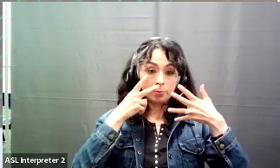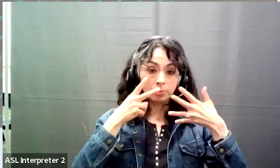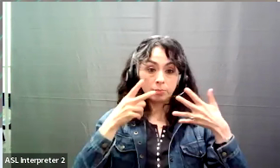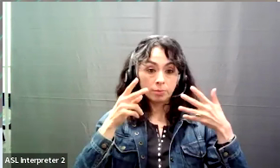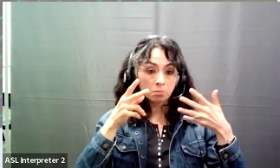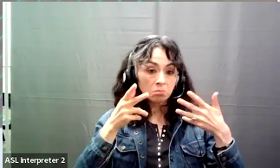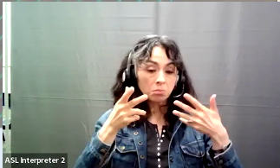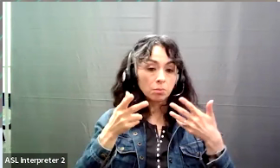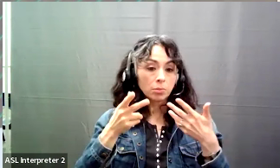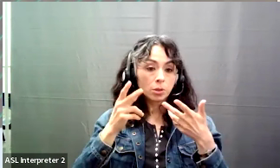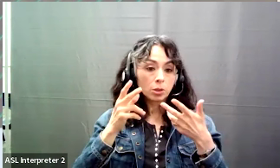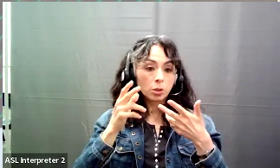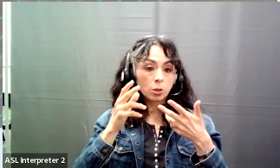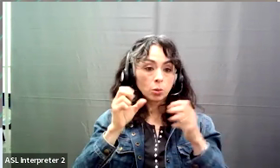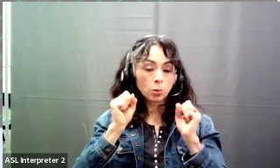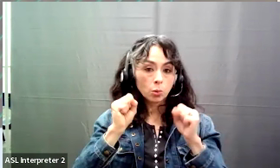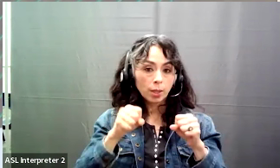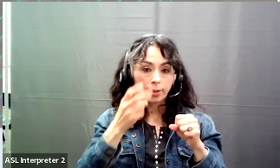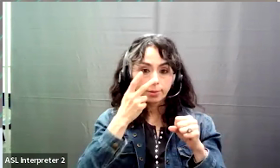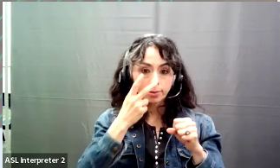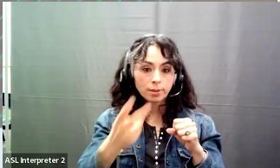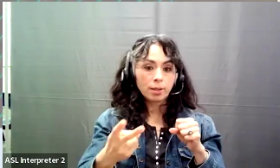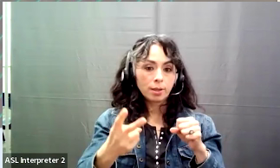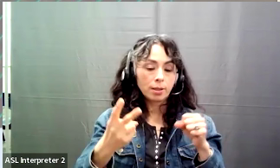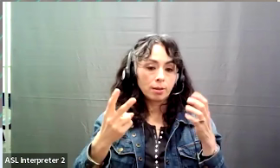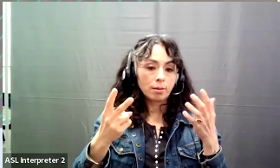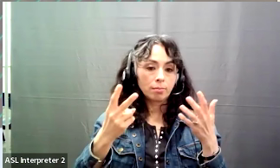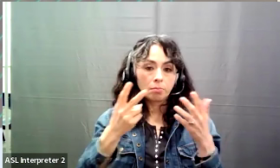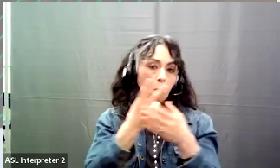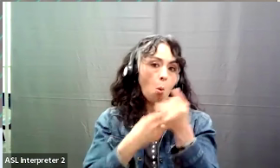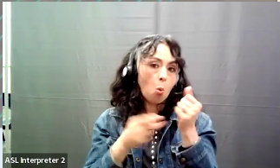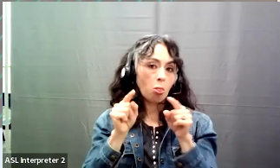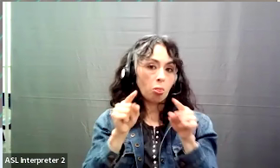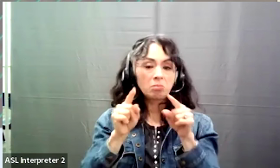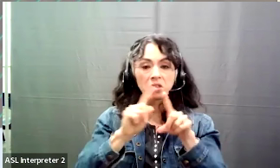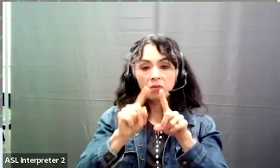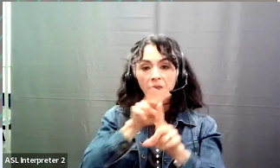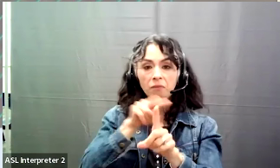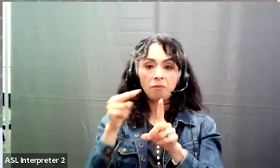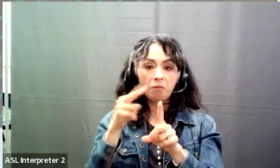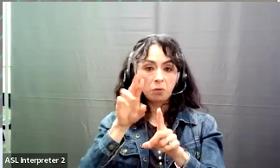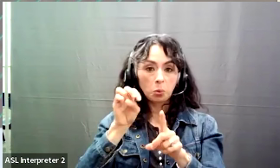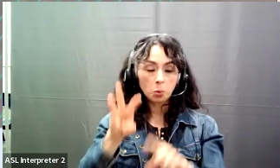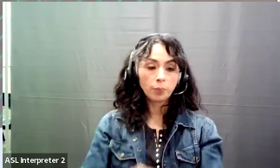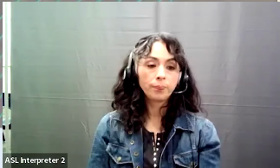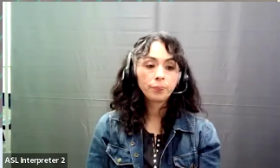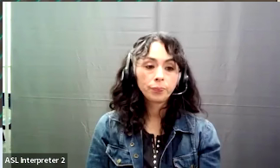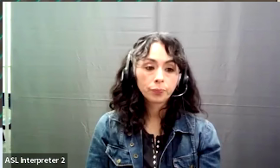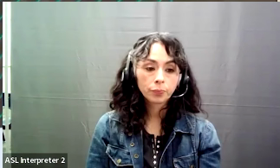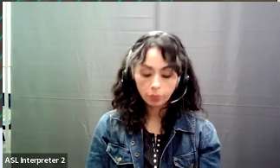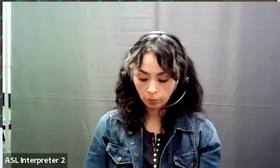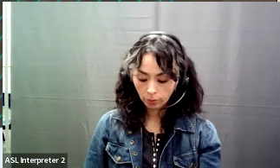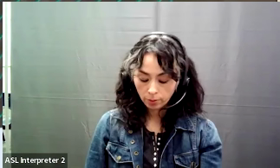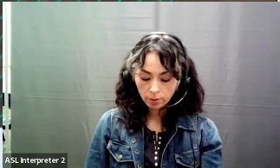have that layer, you can have transparency as you decide in the percentage that you decide to